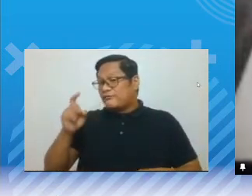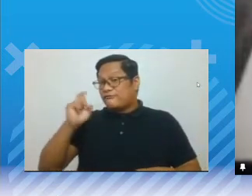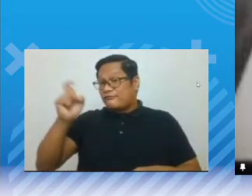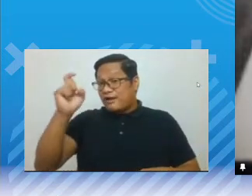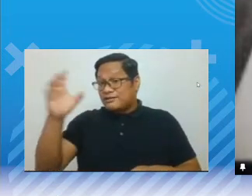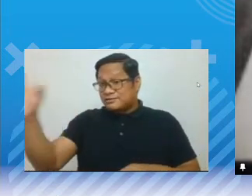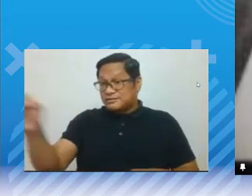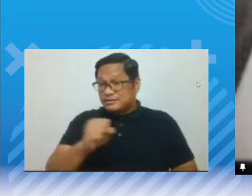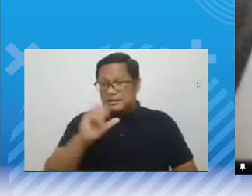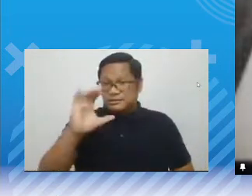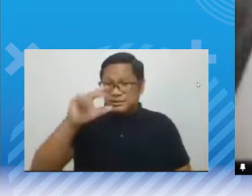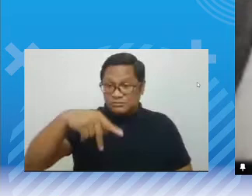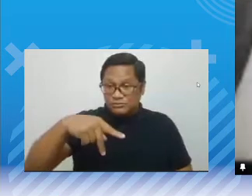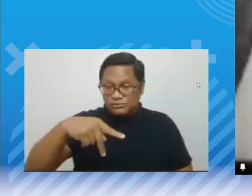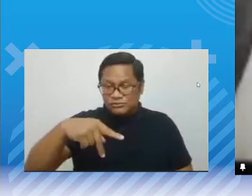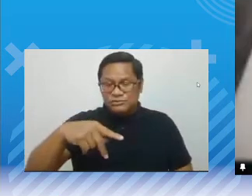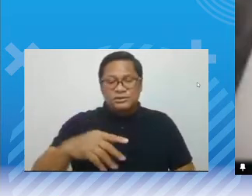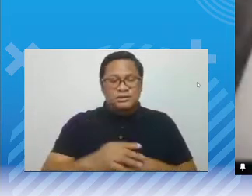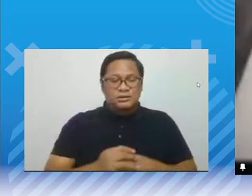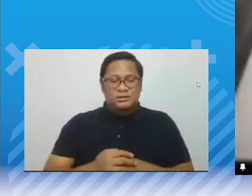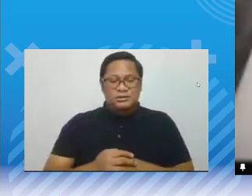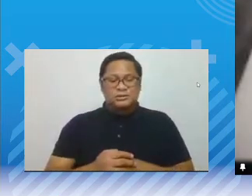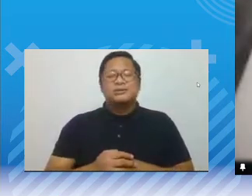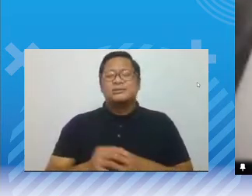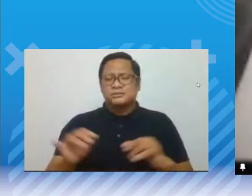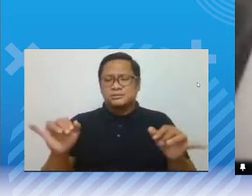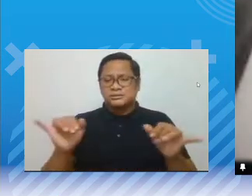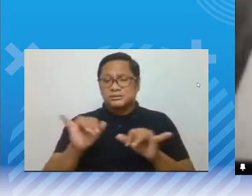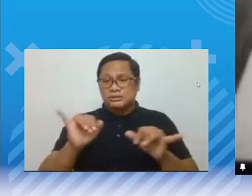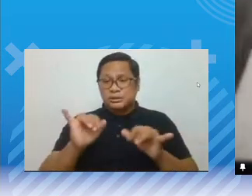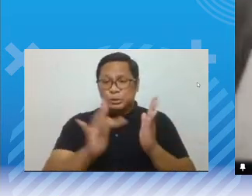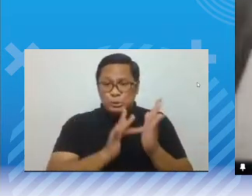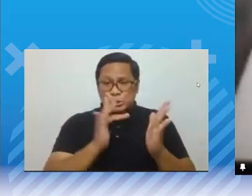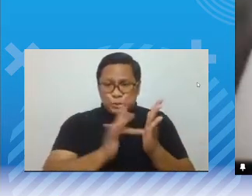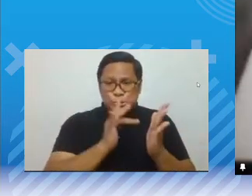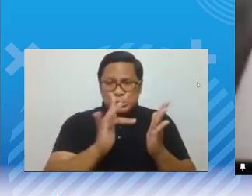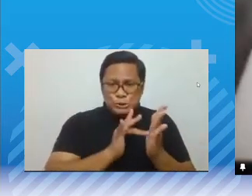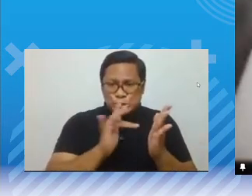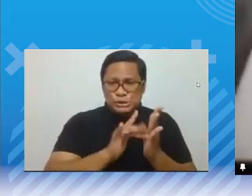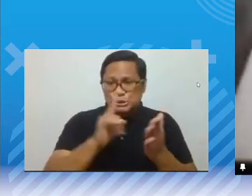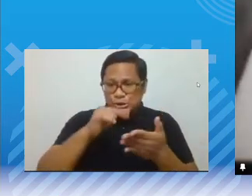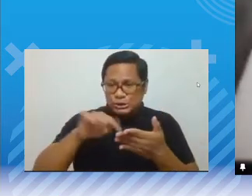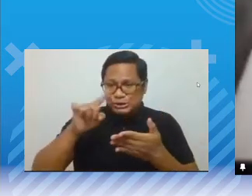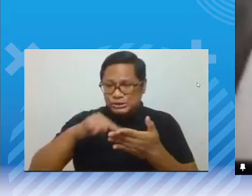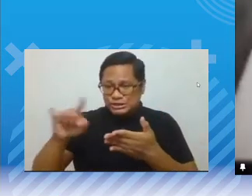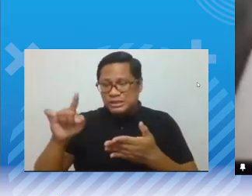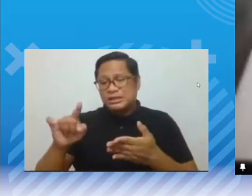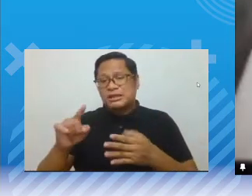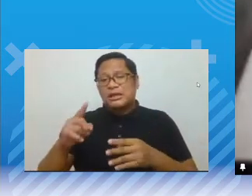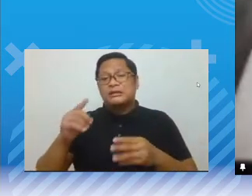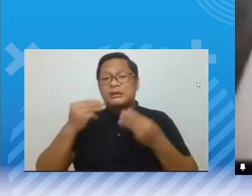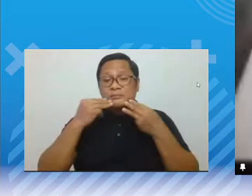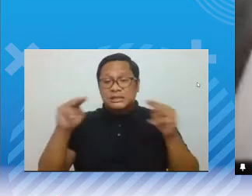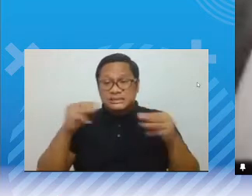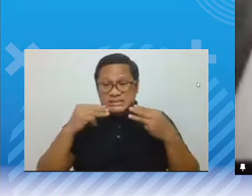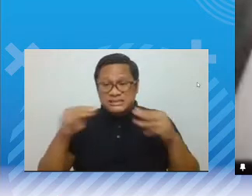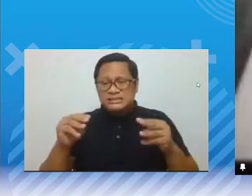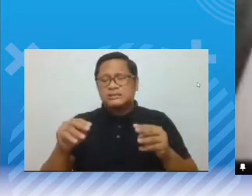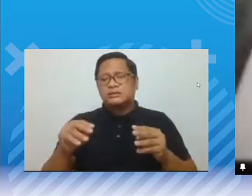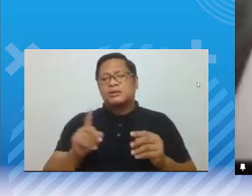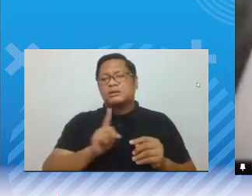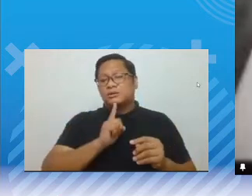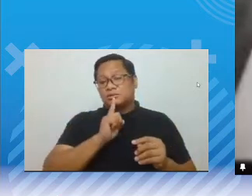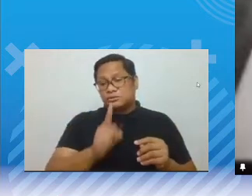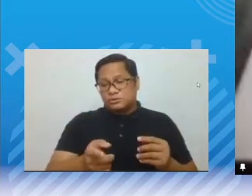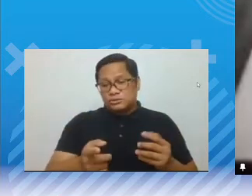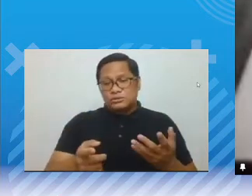phones and we start browsing, we start checking our inboxes. And it's the same scenario in the